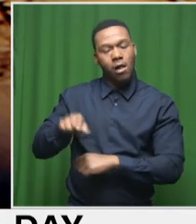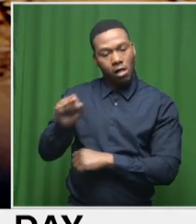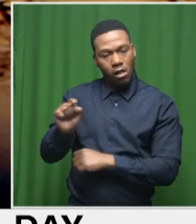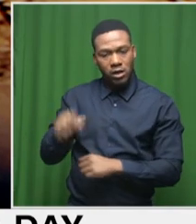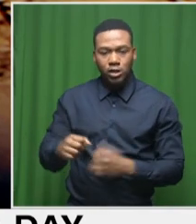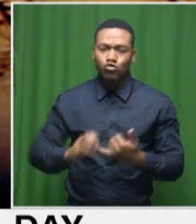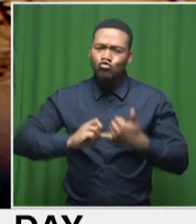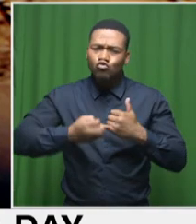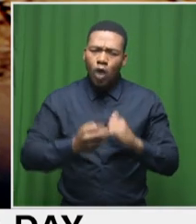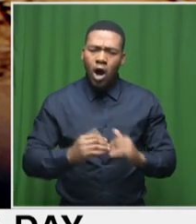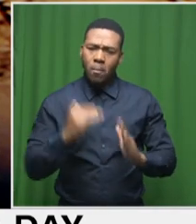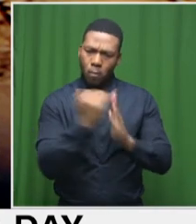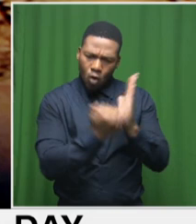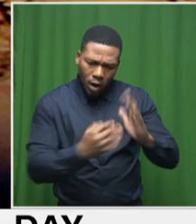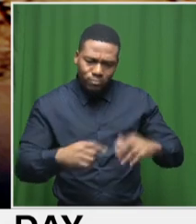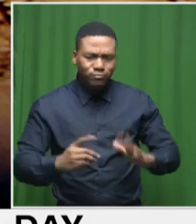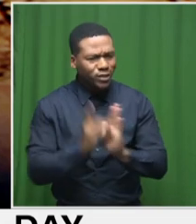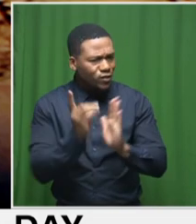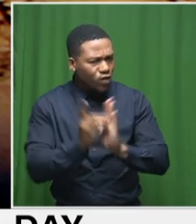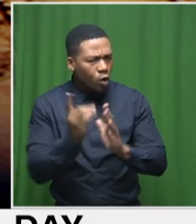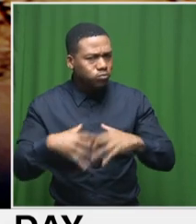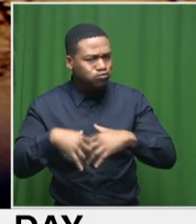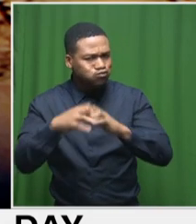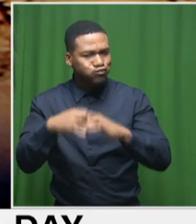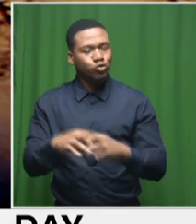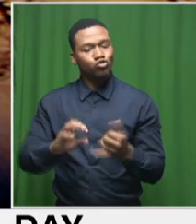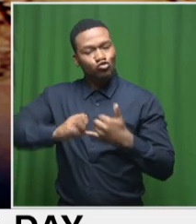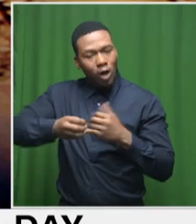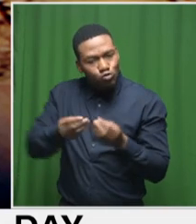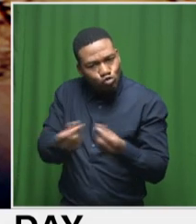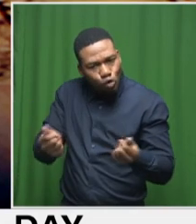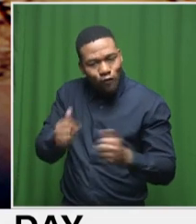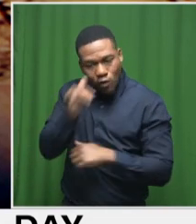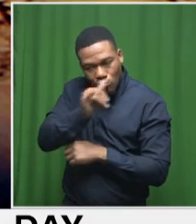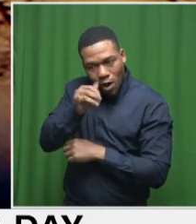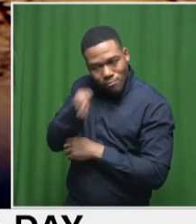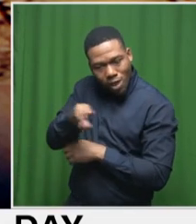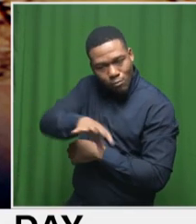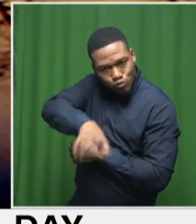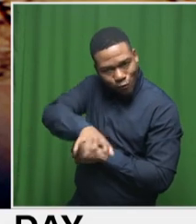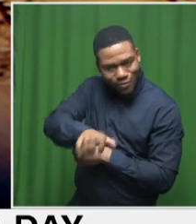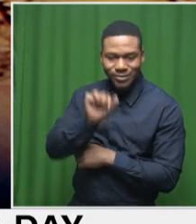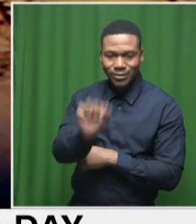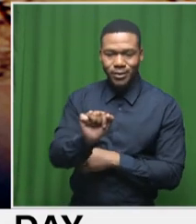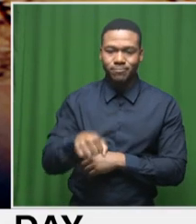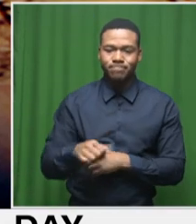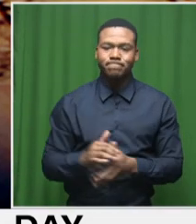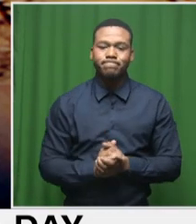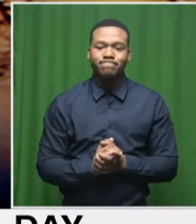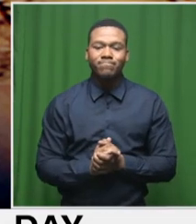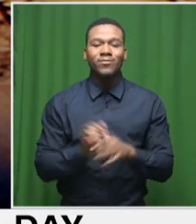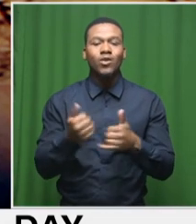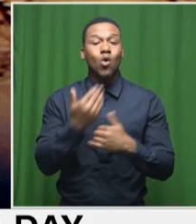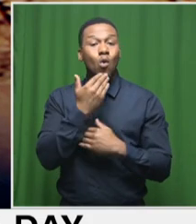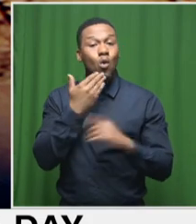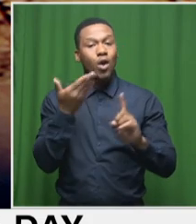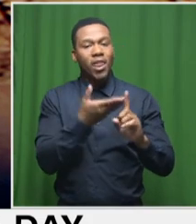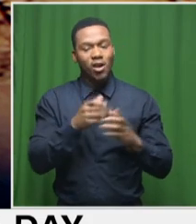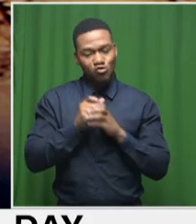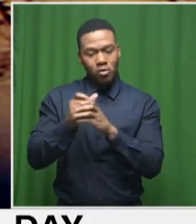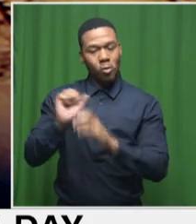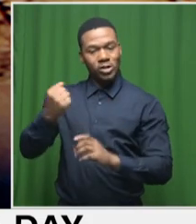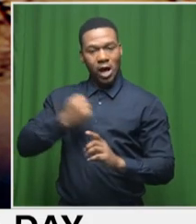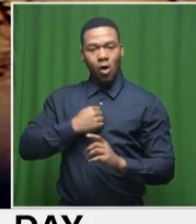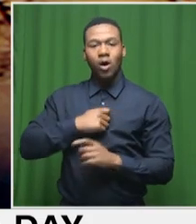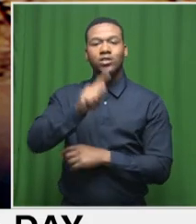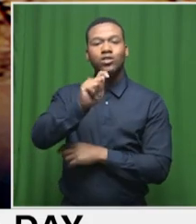developing a program of action to deal with crime in the province. For more on this, our reporter who's covering it for us is Tumelo Machogo, and of course